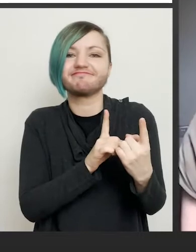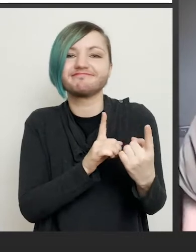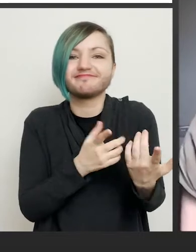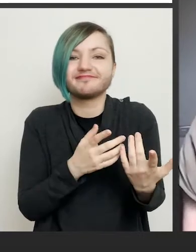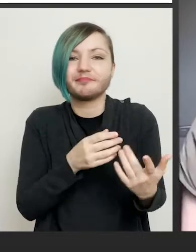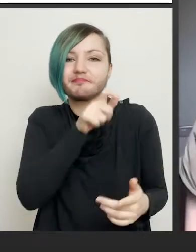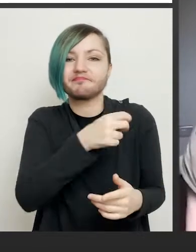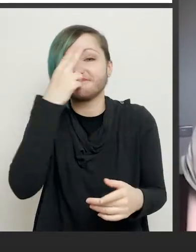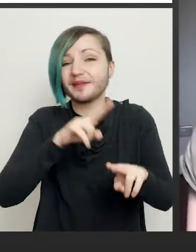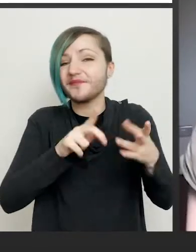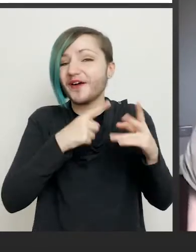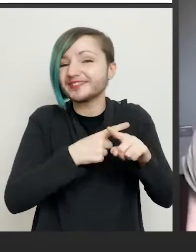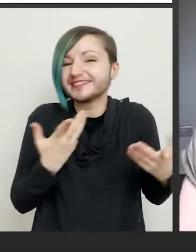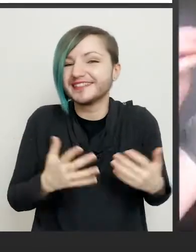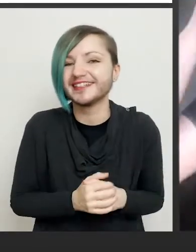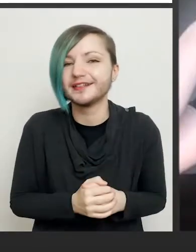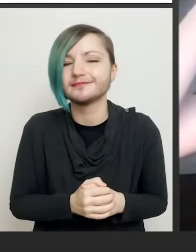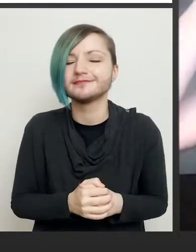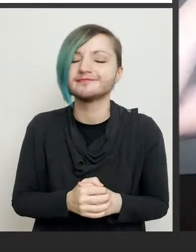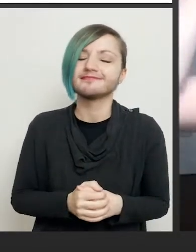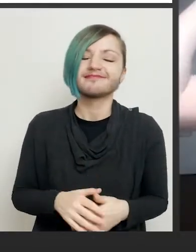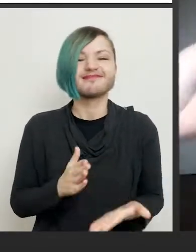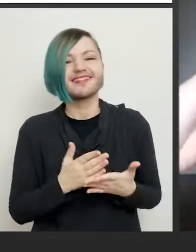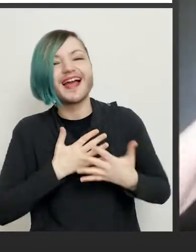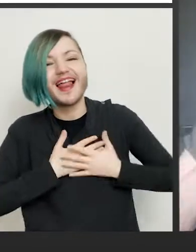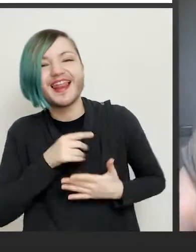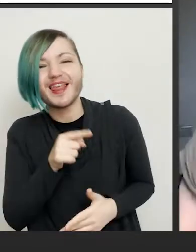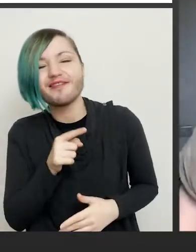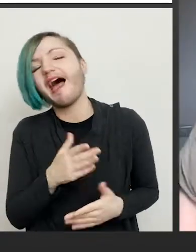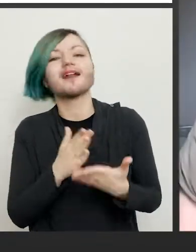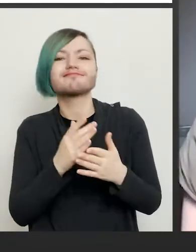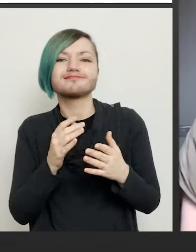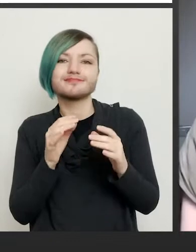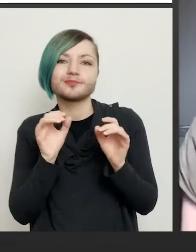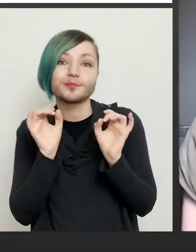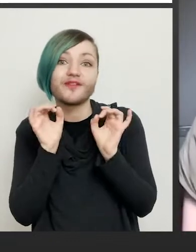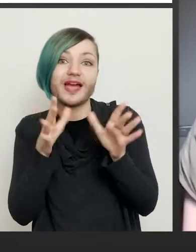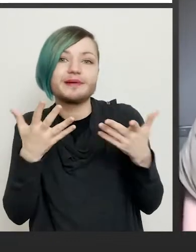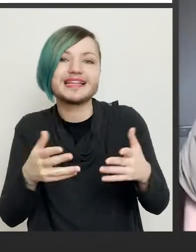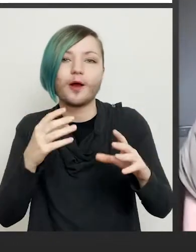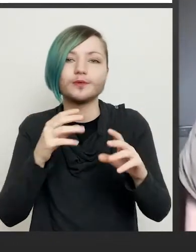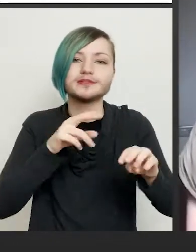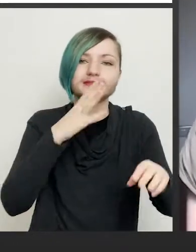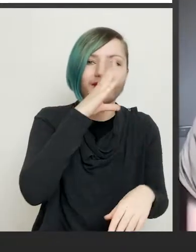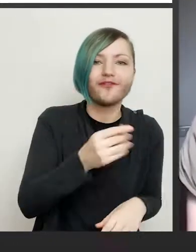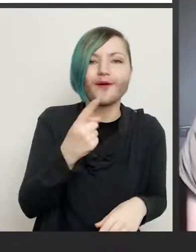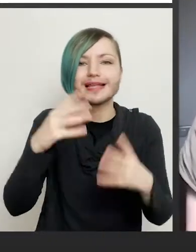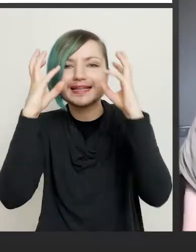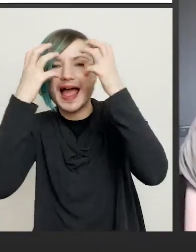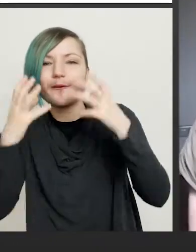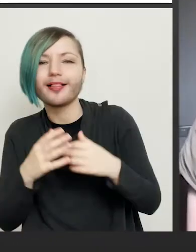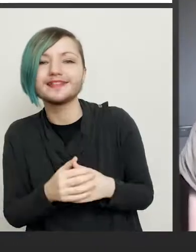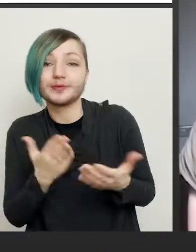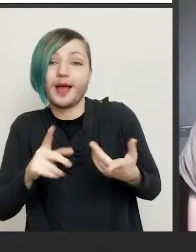yeah. No, I love that, and you're so well known as Fox and Owl now. It's stuck, whether you like it or not.